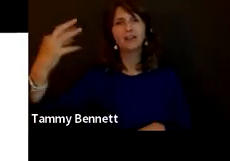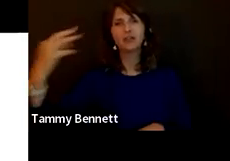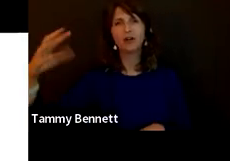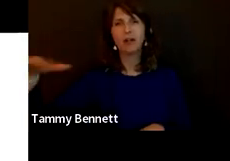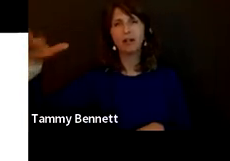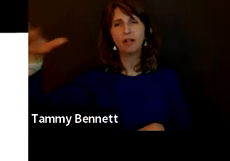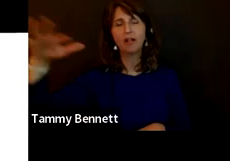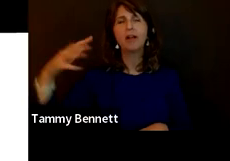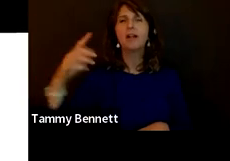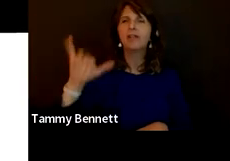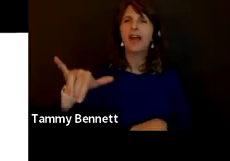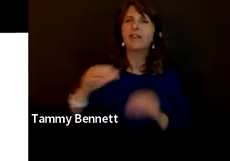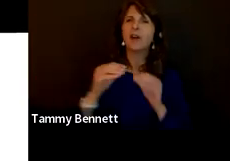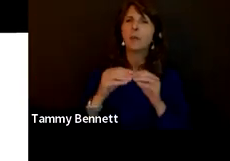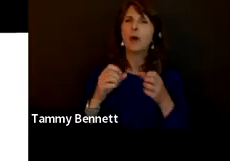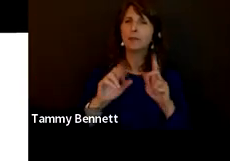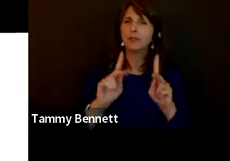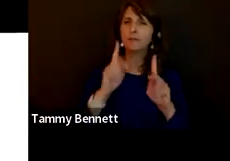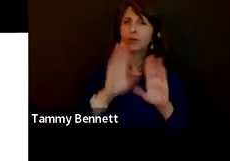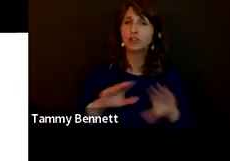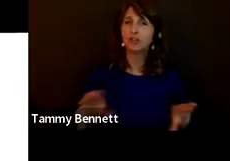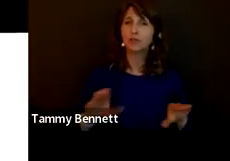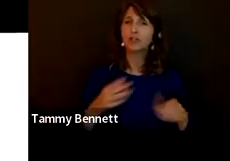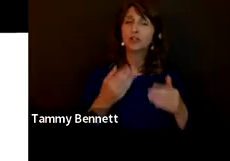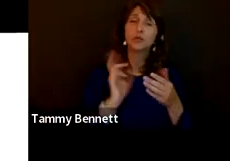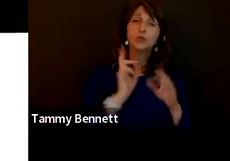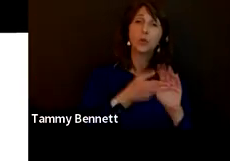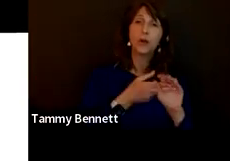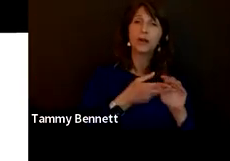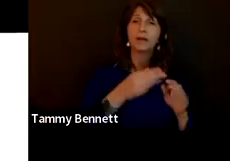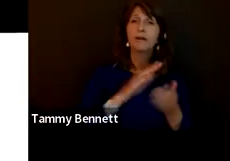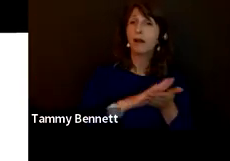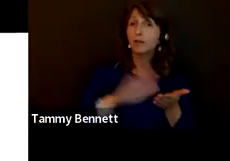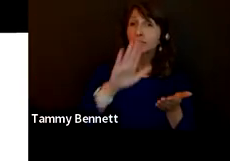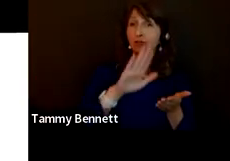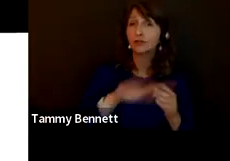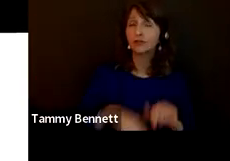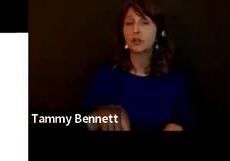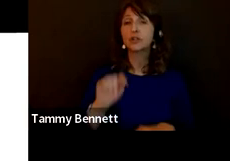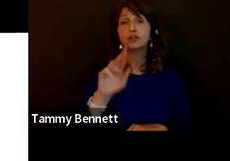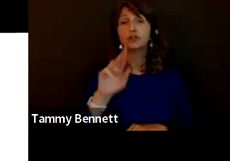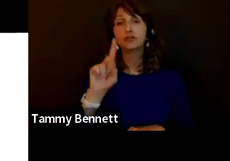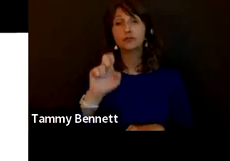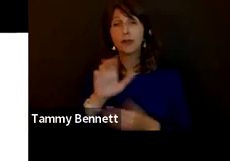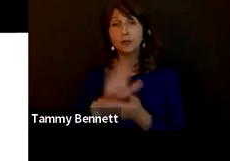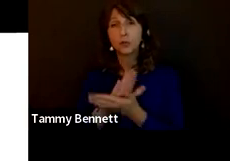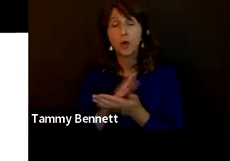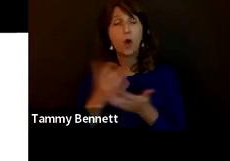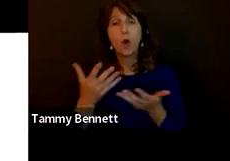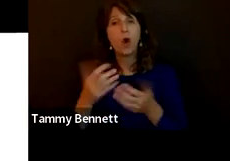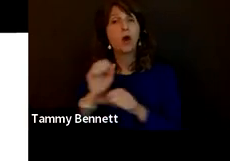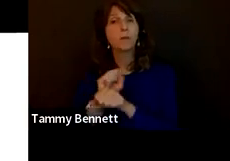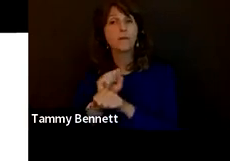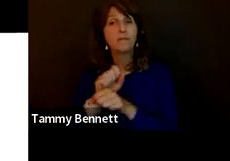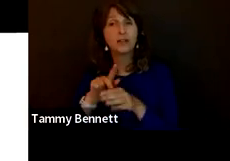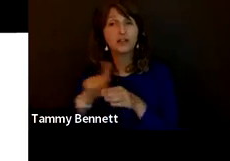children into college or trade schools, or simply into professions where they can experience quality of life, real world